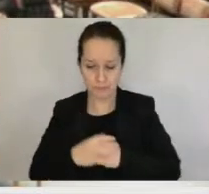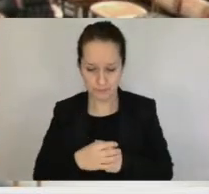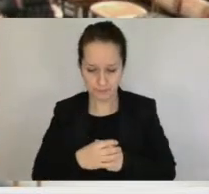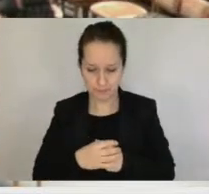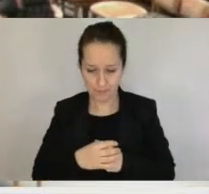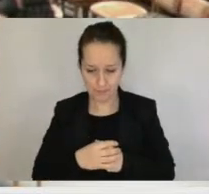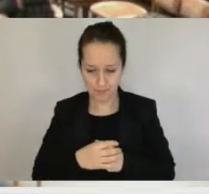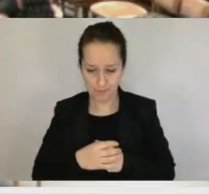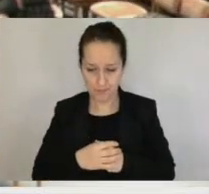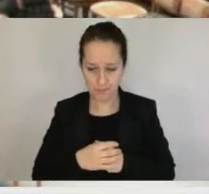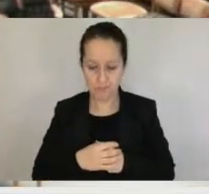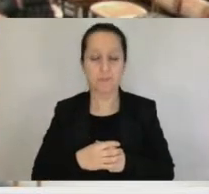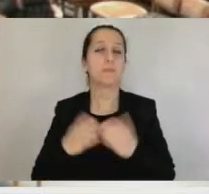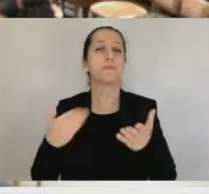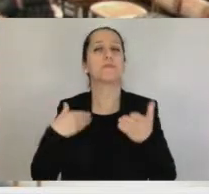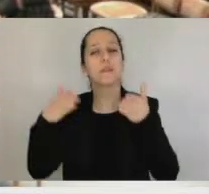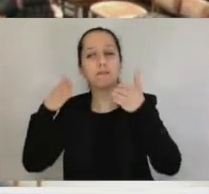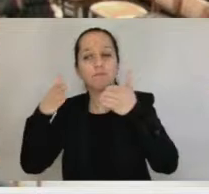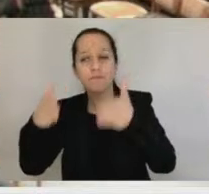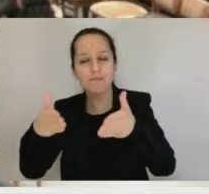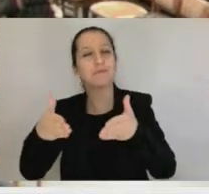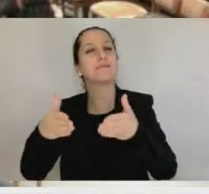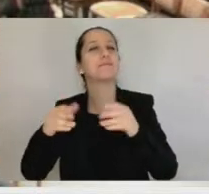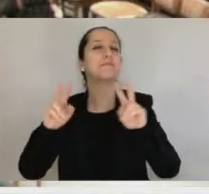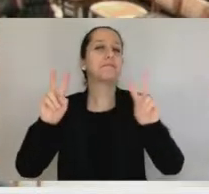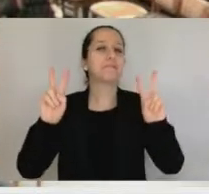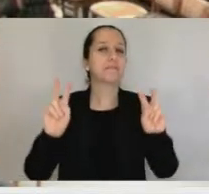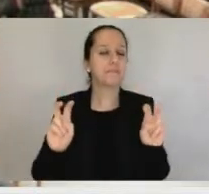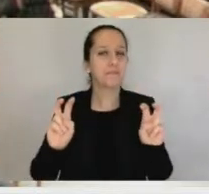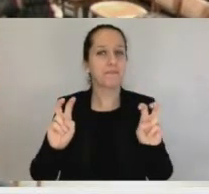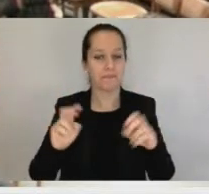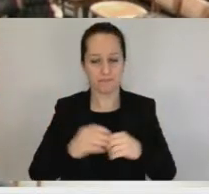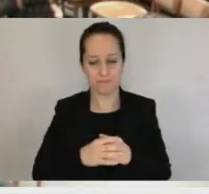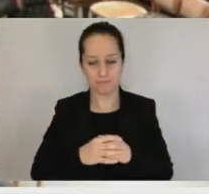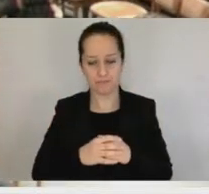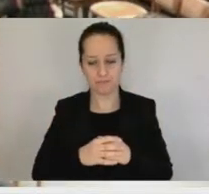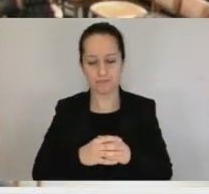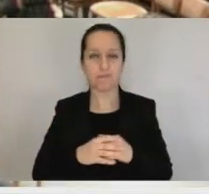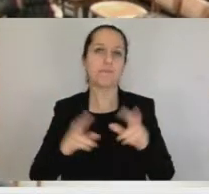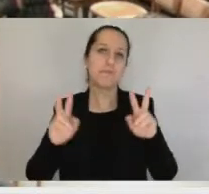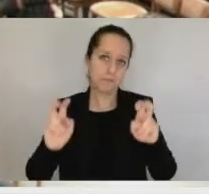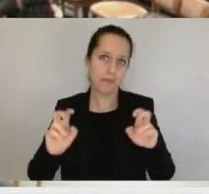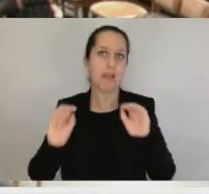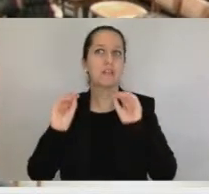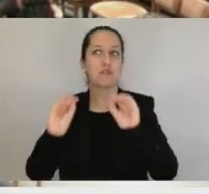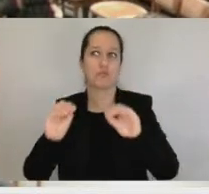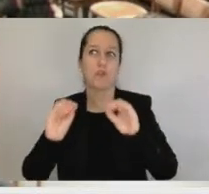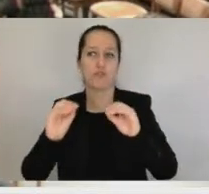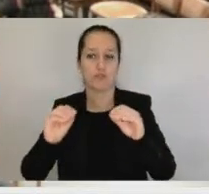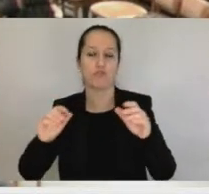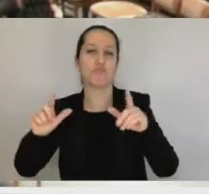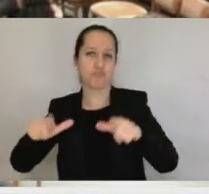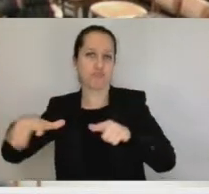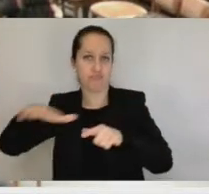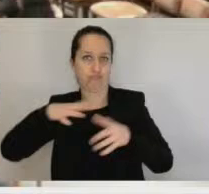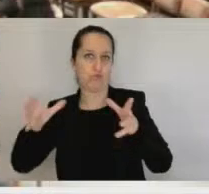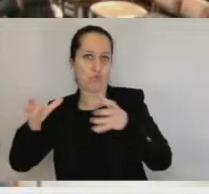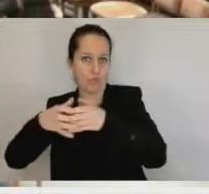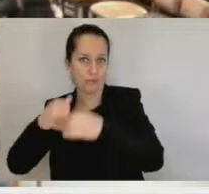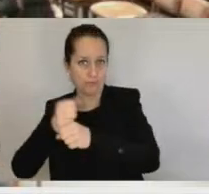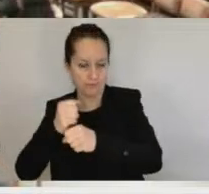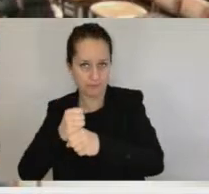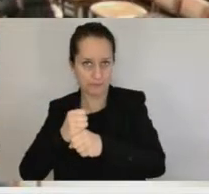Social Development Division of ECLAC, and I'm in charge of the strategic line on education for